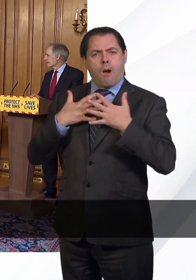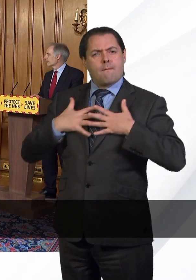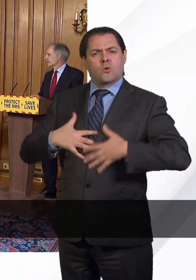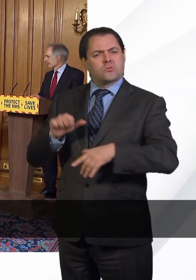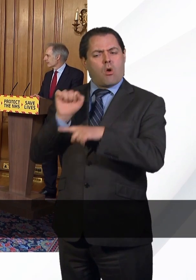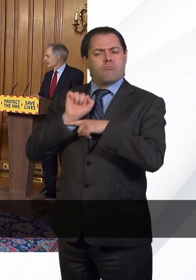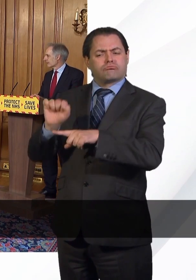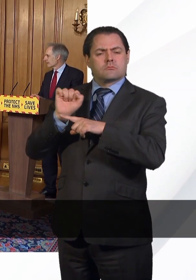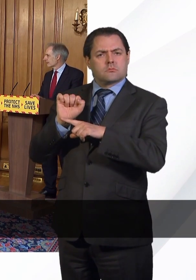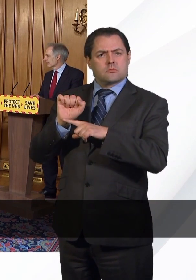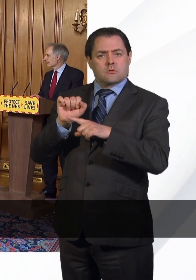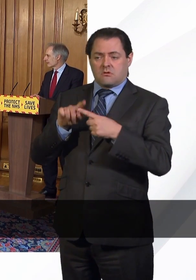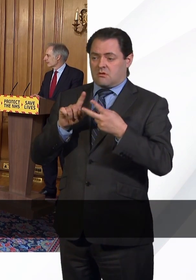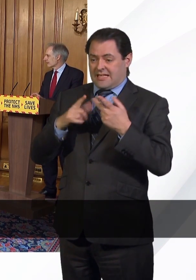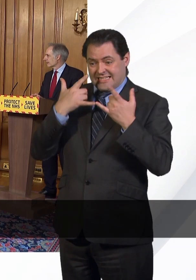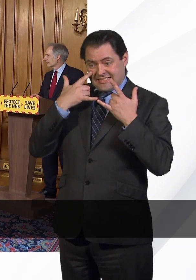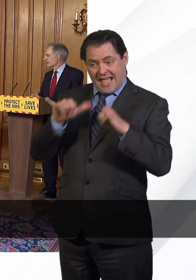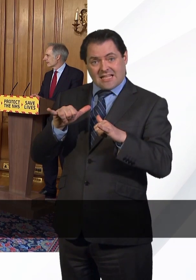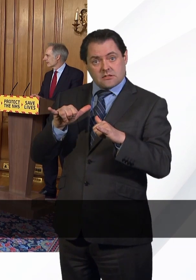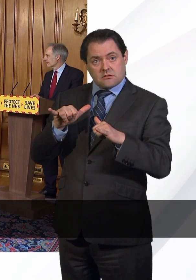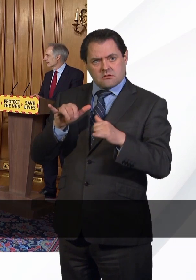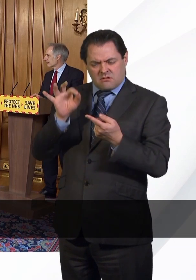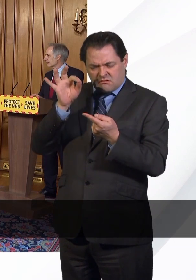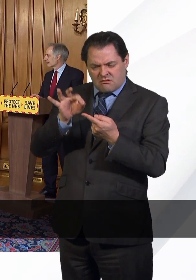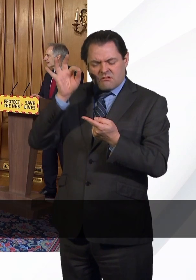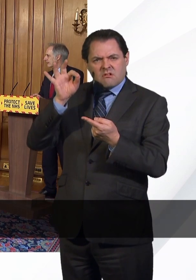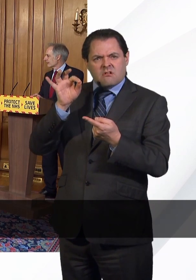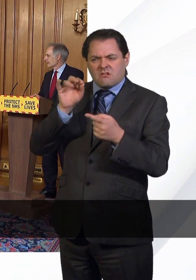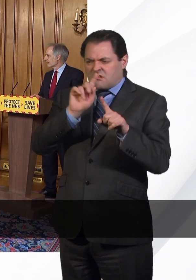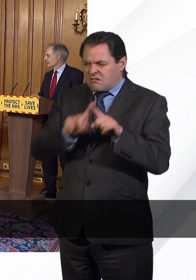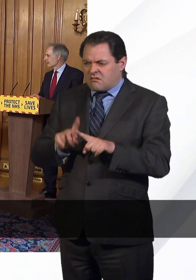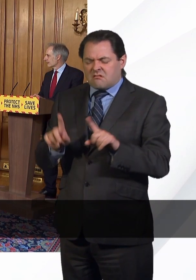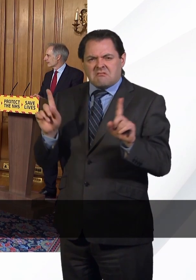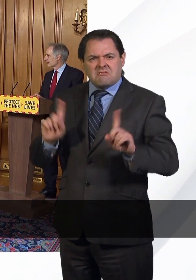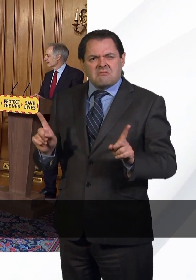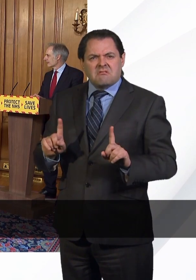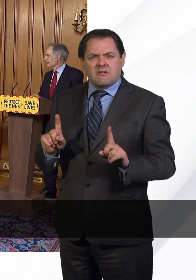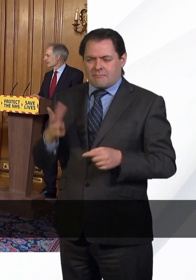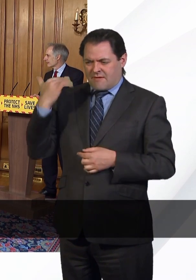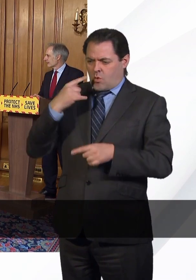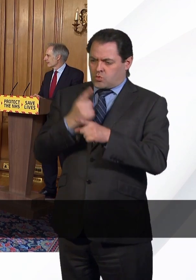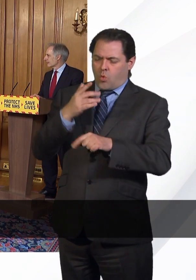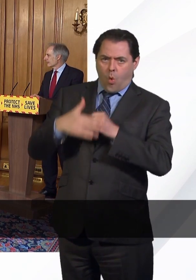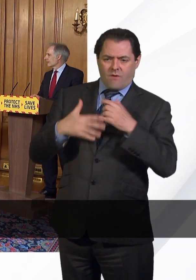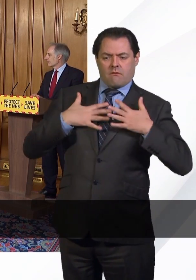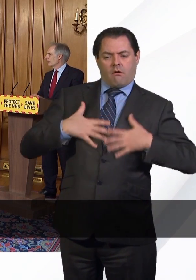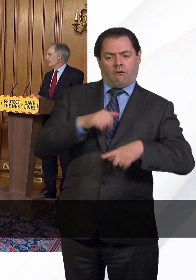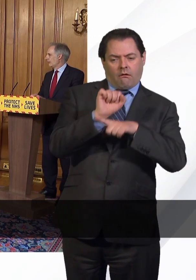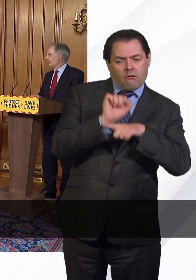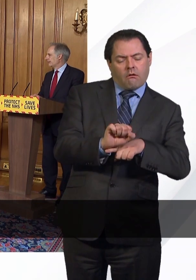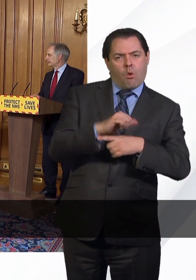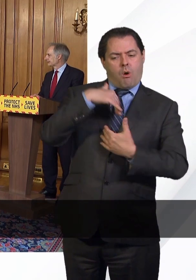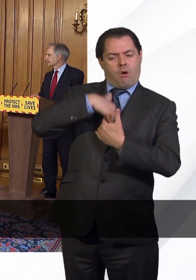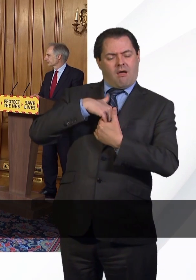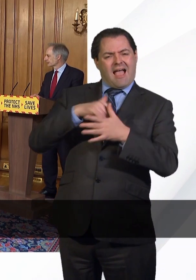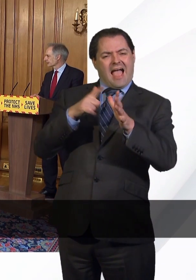testing of the tests going? Do you see antibodies and immunity playing a really significant role in easing out of lockdown